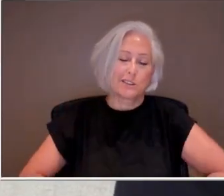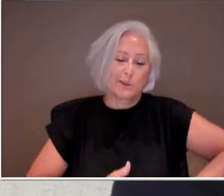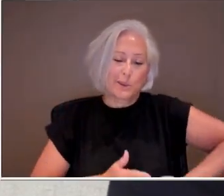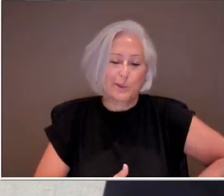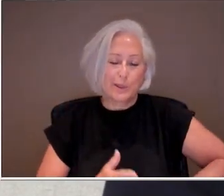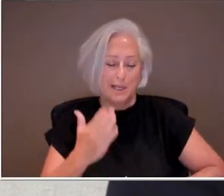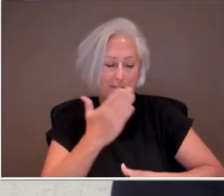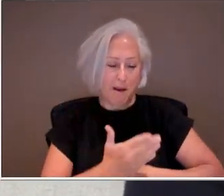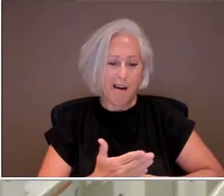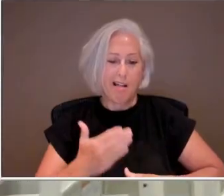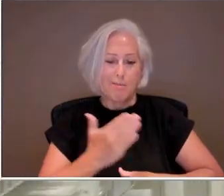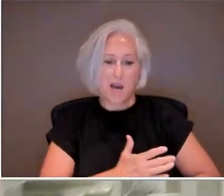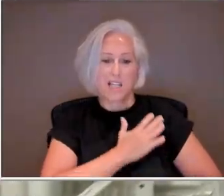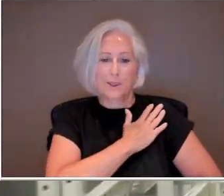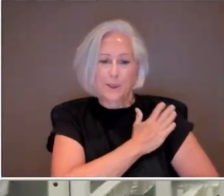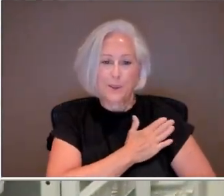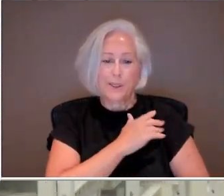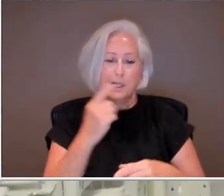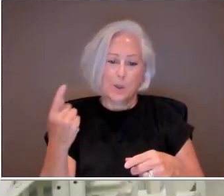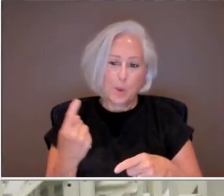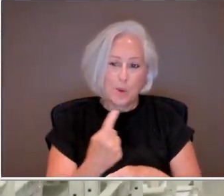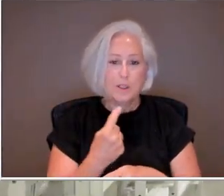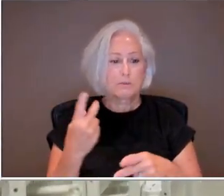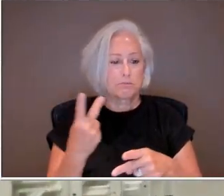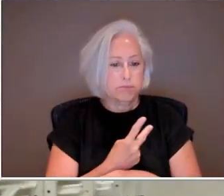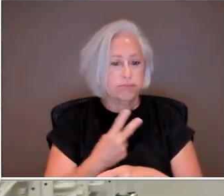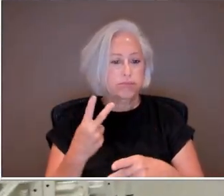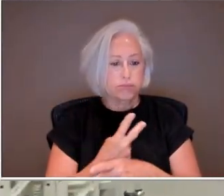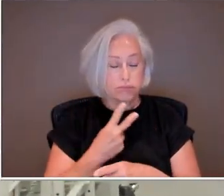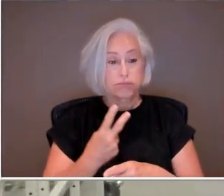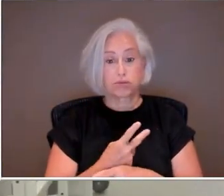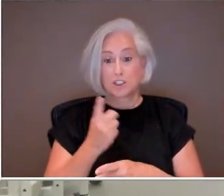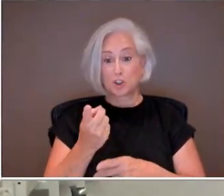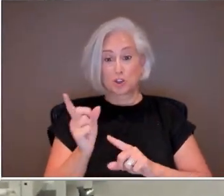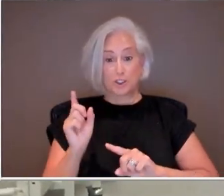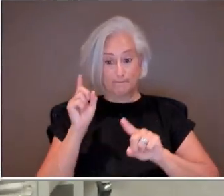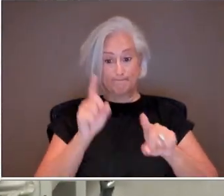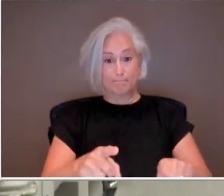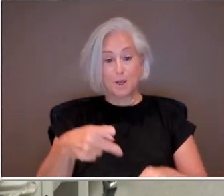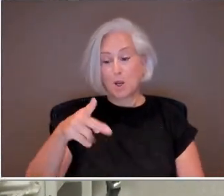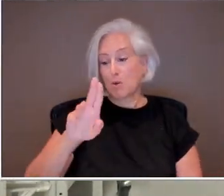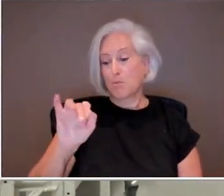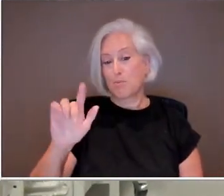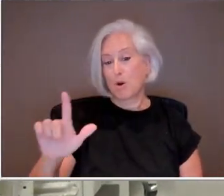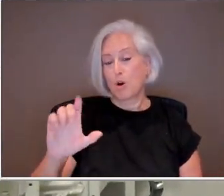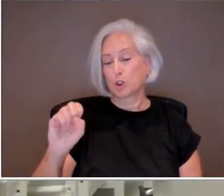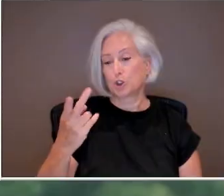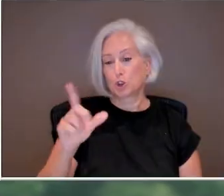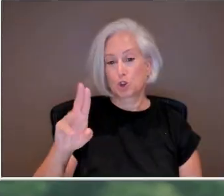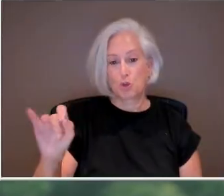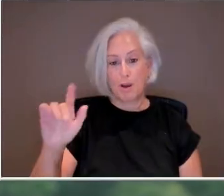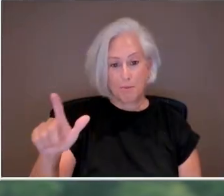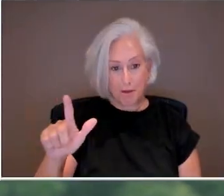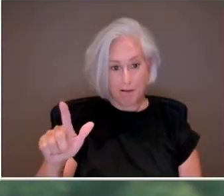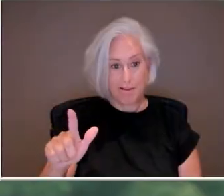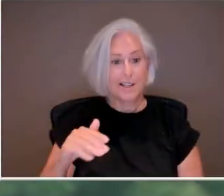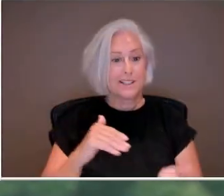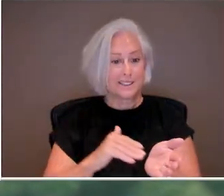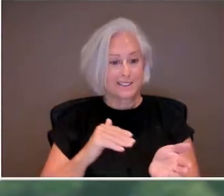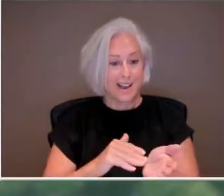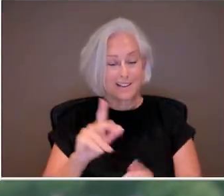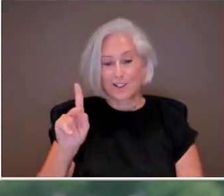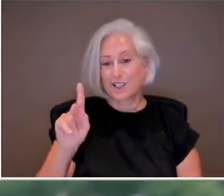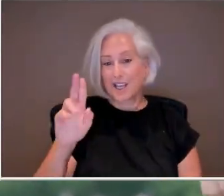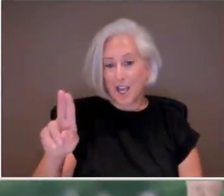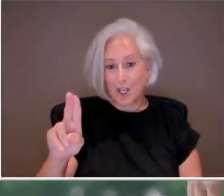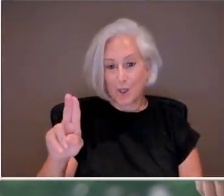worse and worse and worse and worse. She saw Dr. Paul Schreppel, orthopedic surgeon at the University of Kansas Health System and head orthopedic